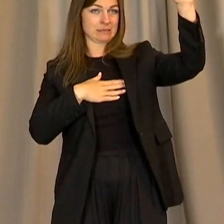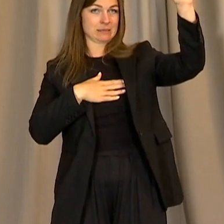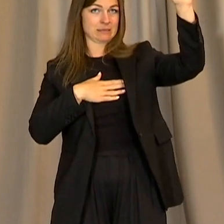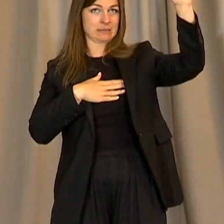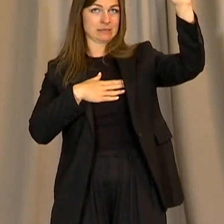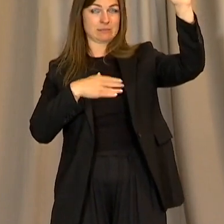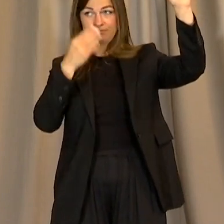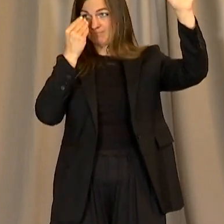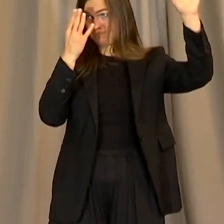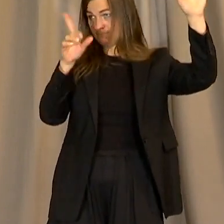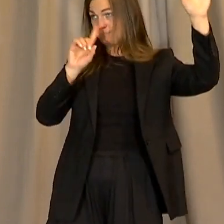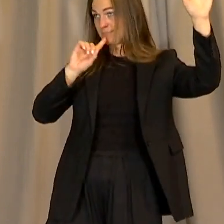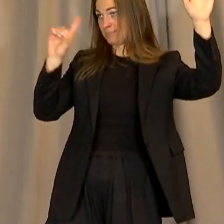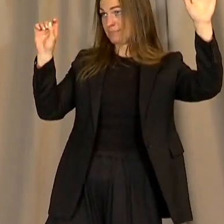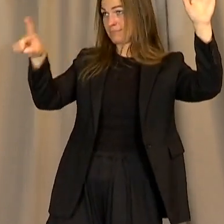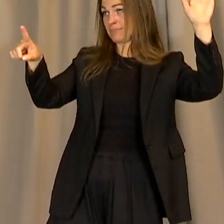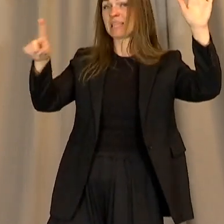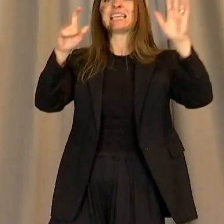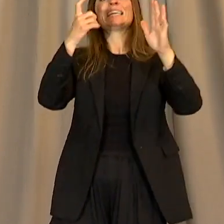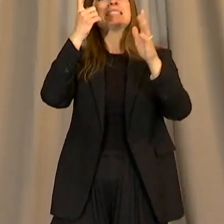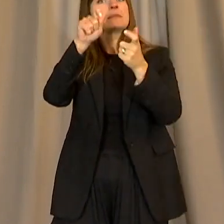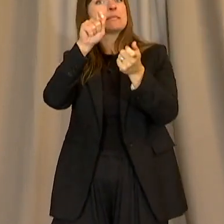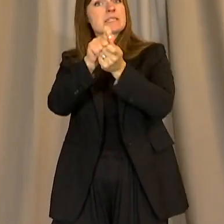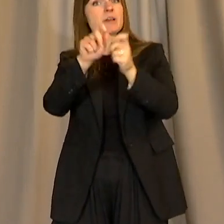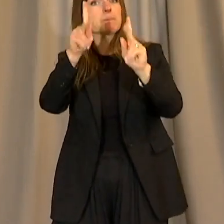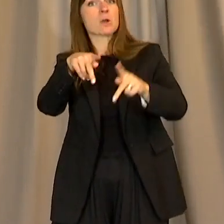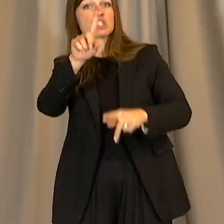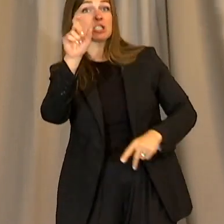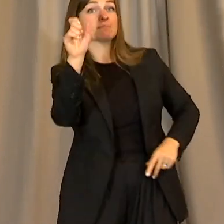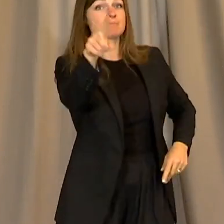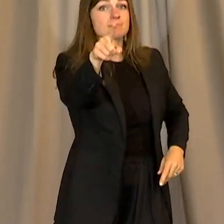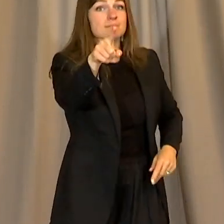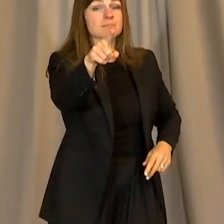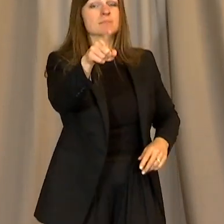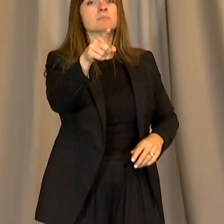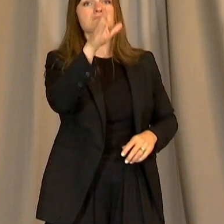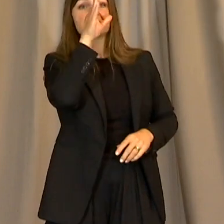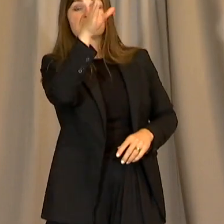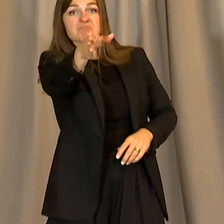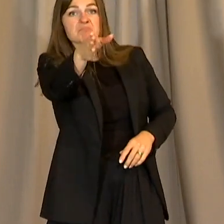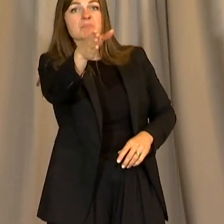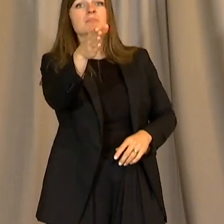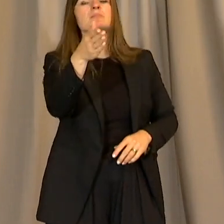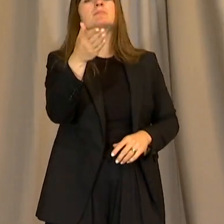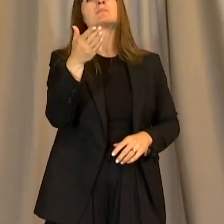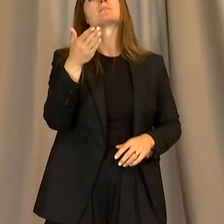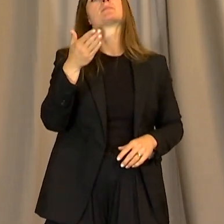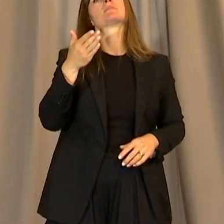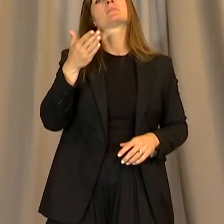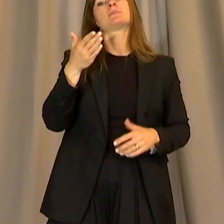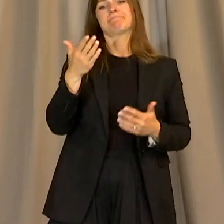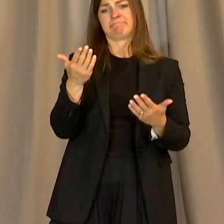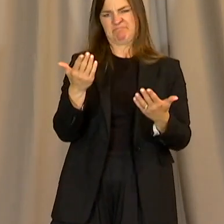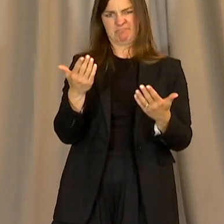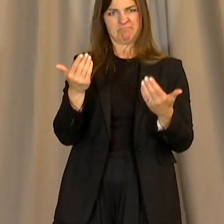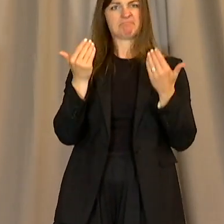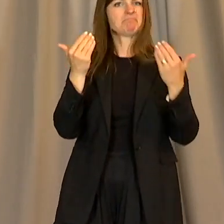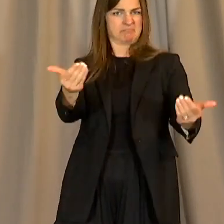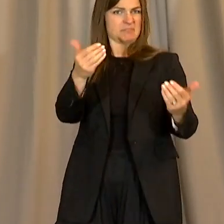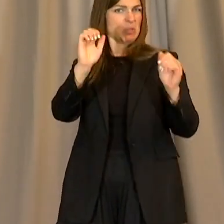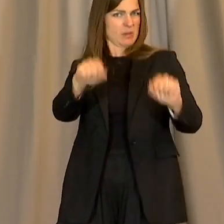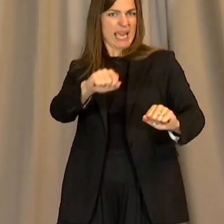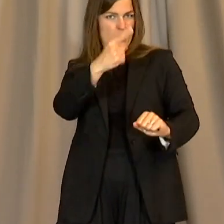question. If you have a specific panelist that you would like to ask the question of, feel free. But